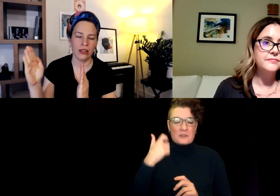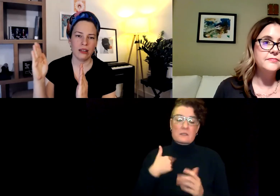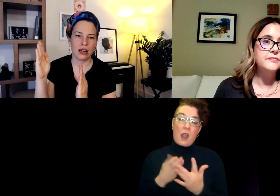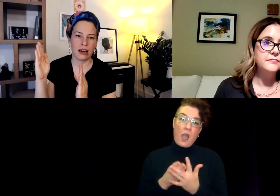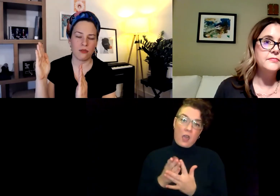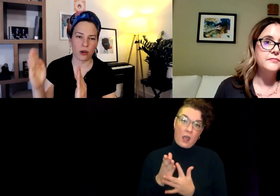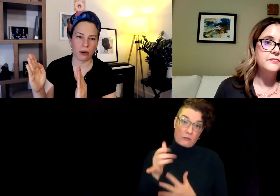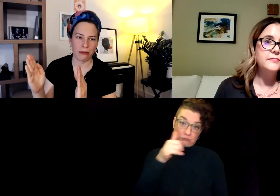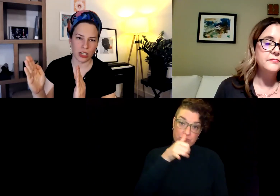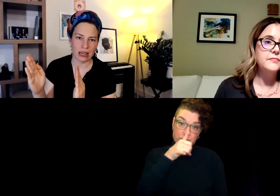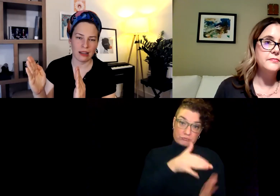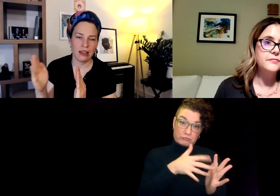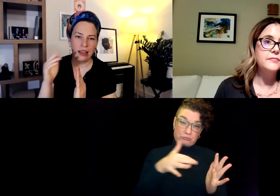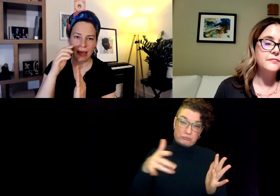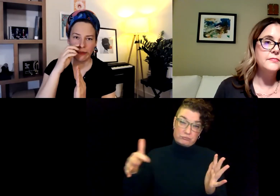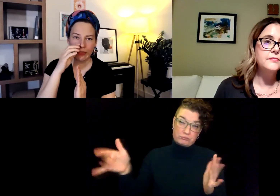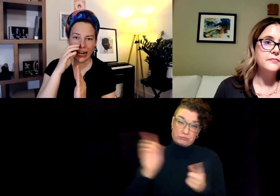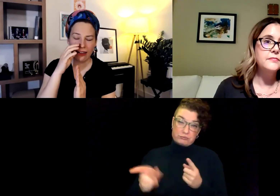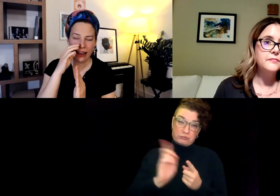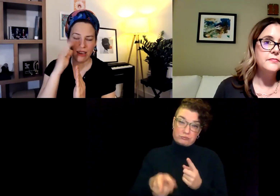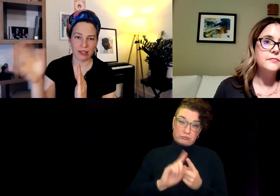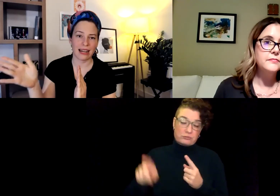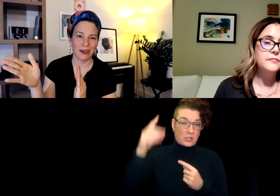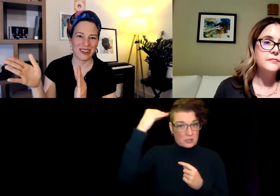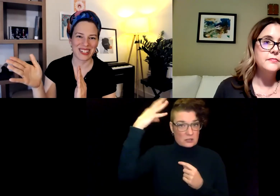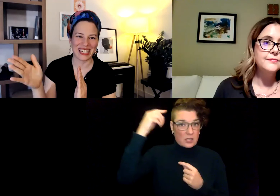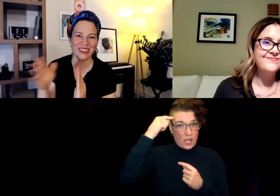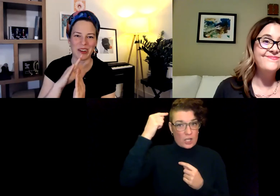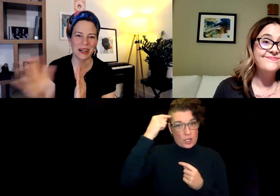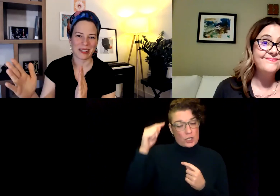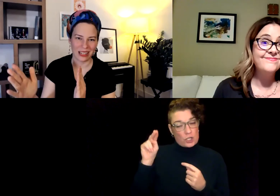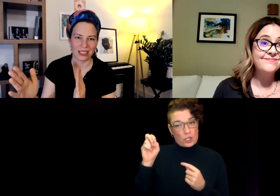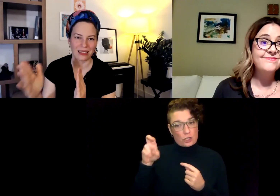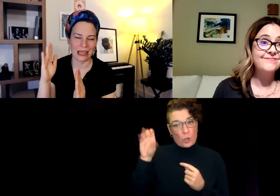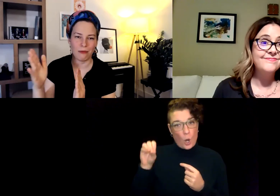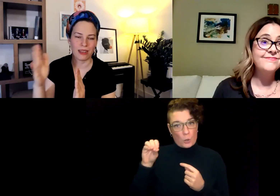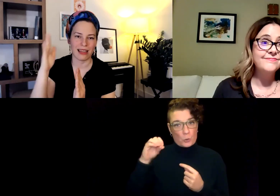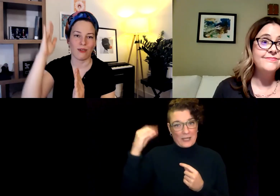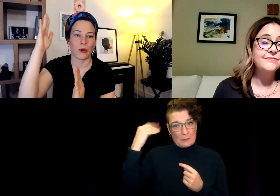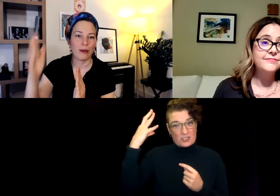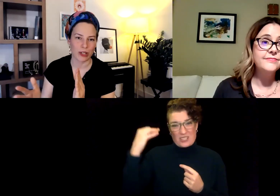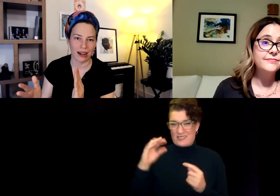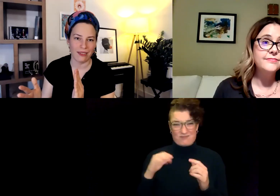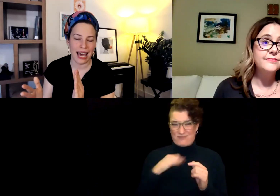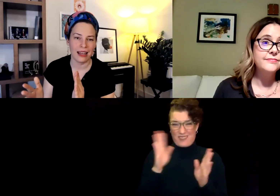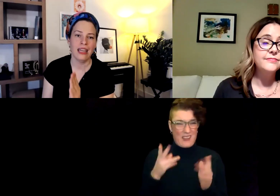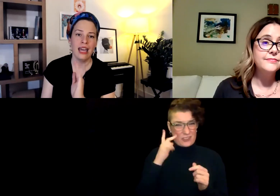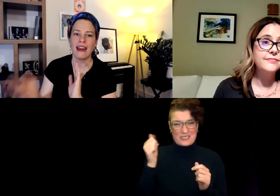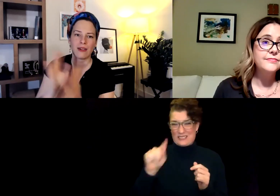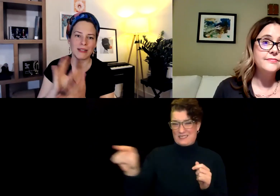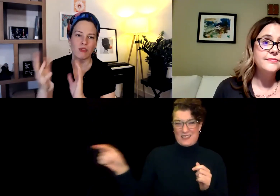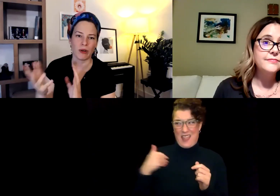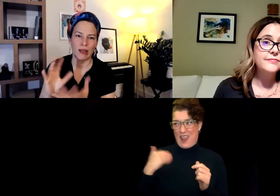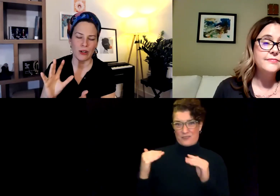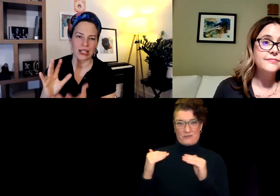of neuroimaging that I've never seen anybody receive. Like nobody receives the same level of neuroimaging that I've had, and